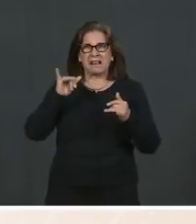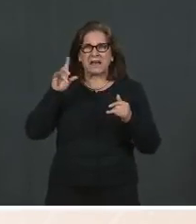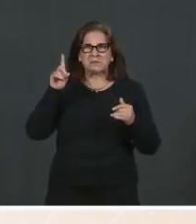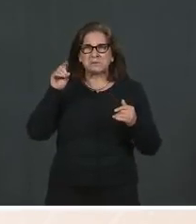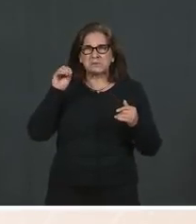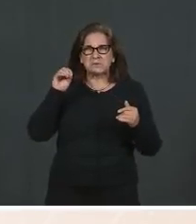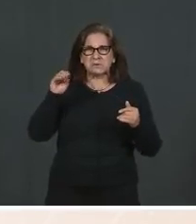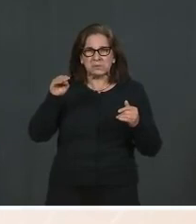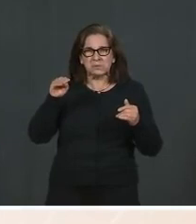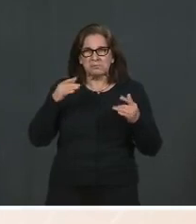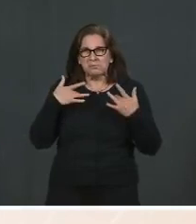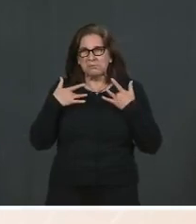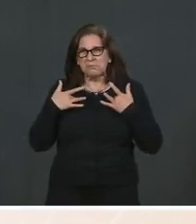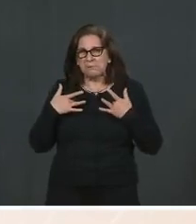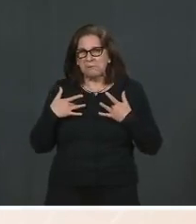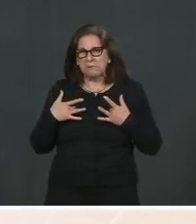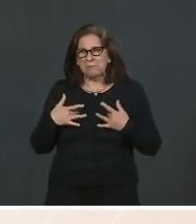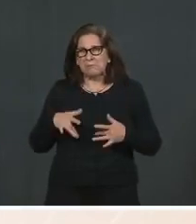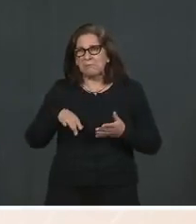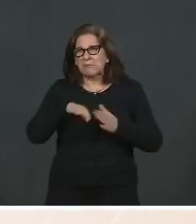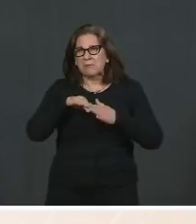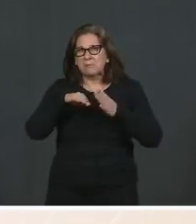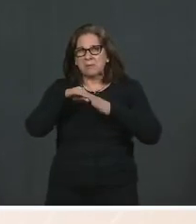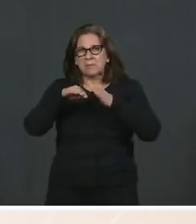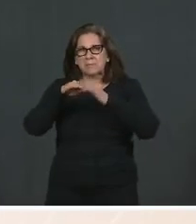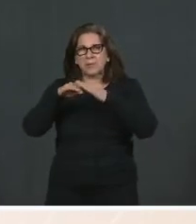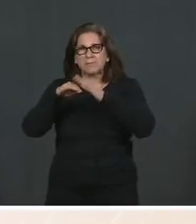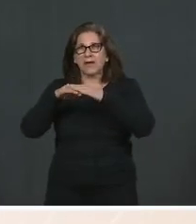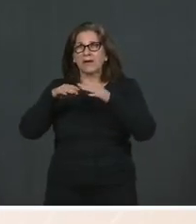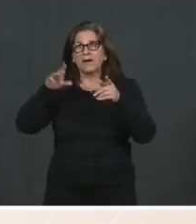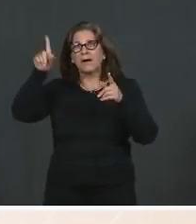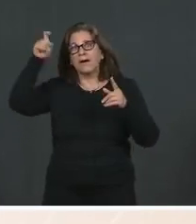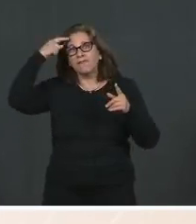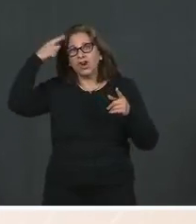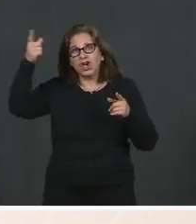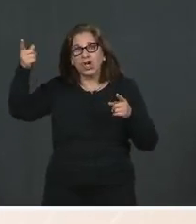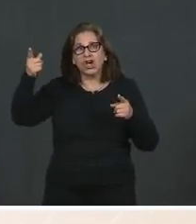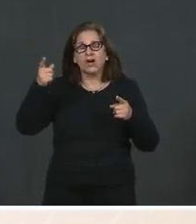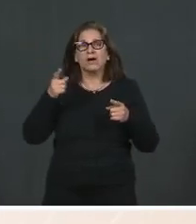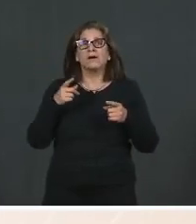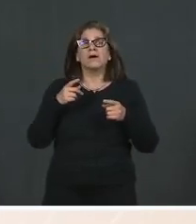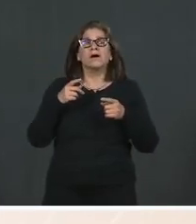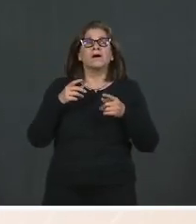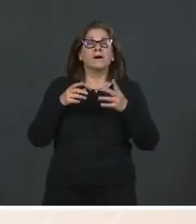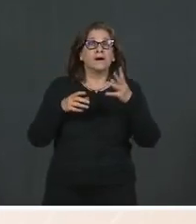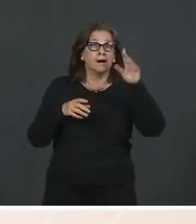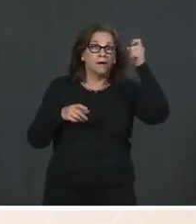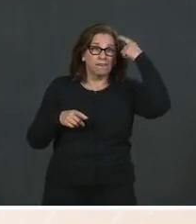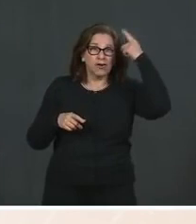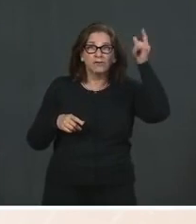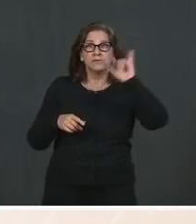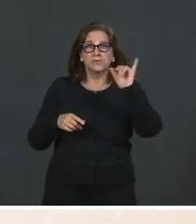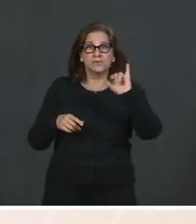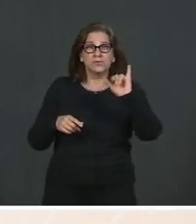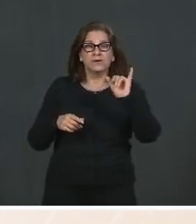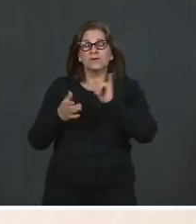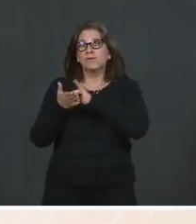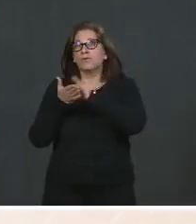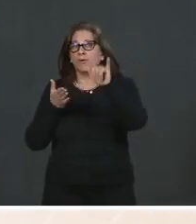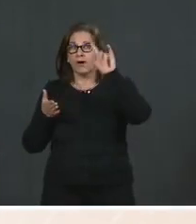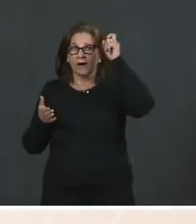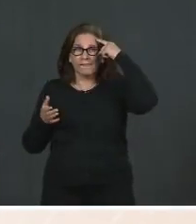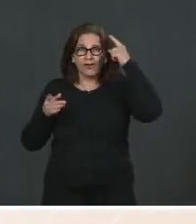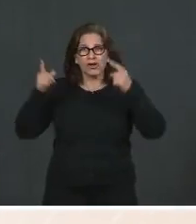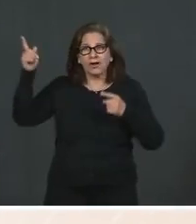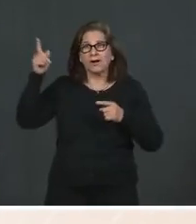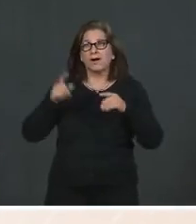governors, including the Democratic governors of states like New York, New Jersey, and Michigan that are seeing real rises? Does he plan to ask them to slow